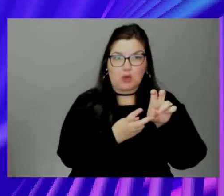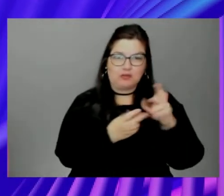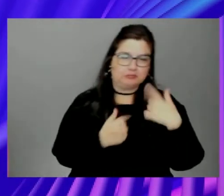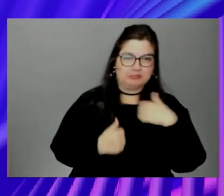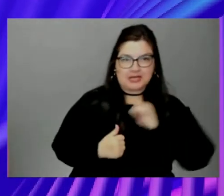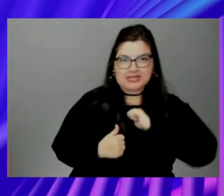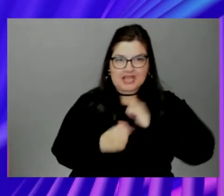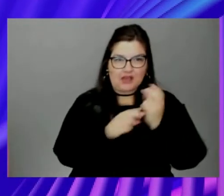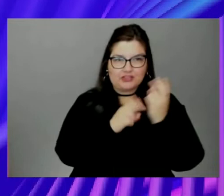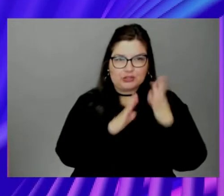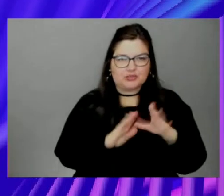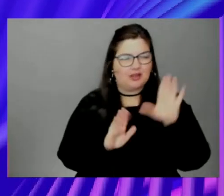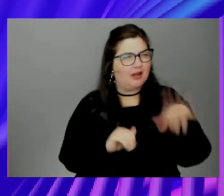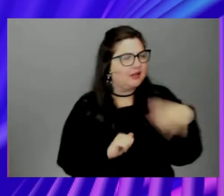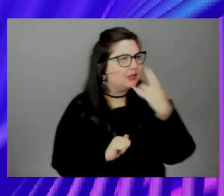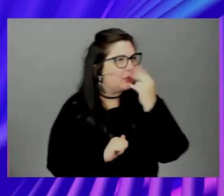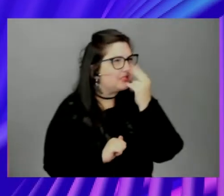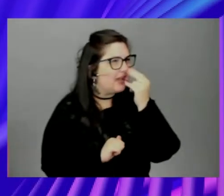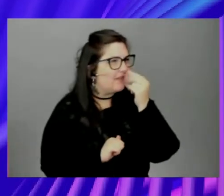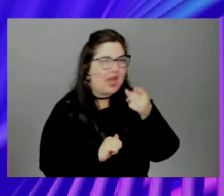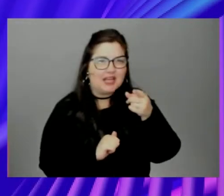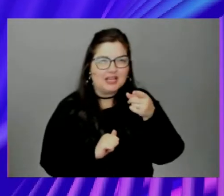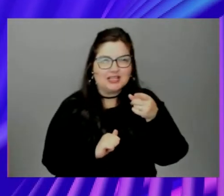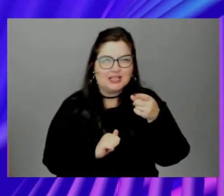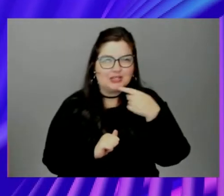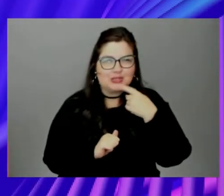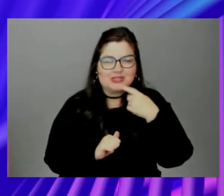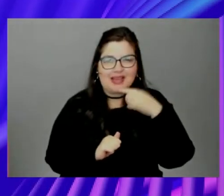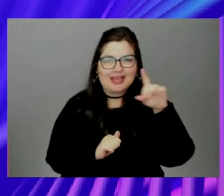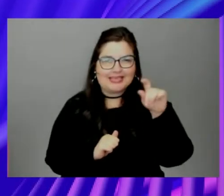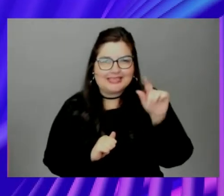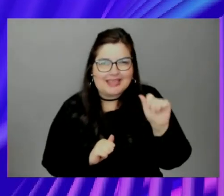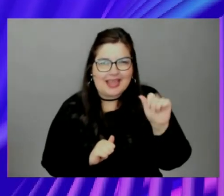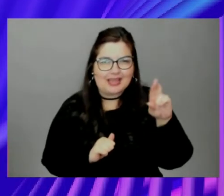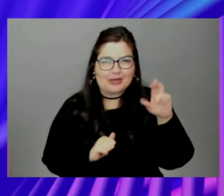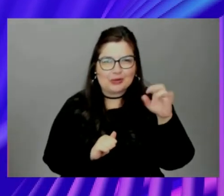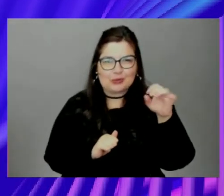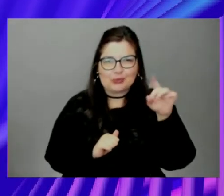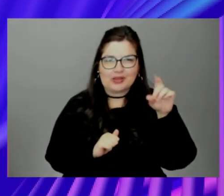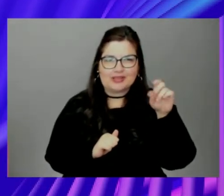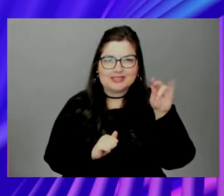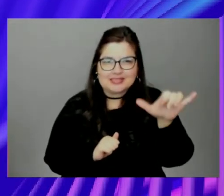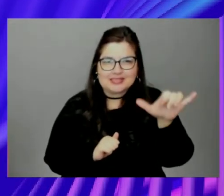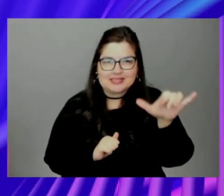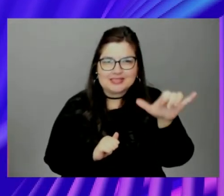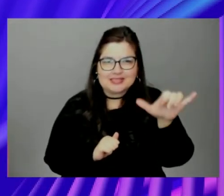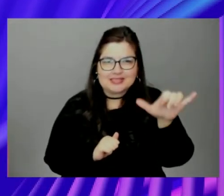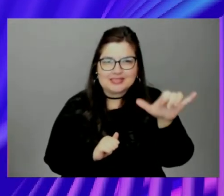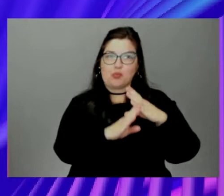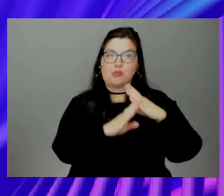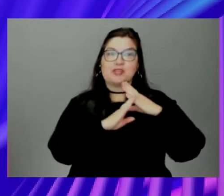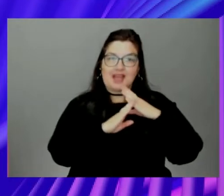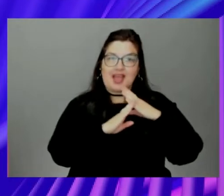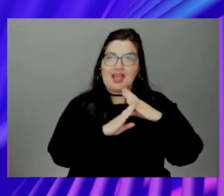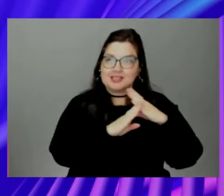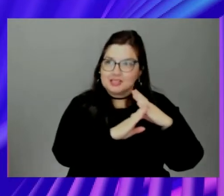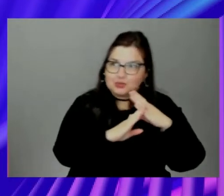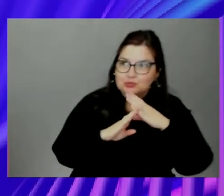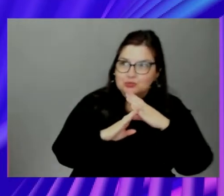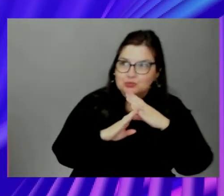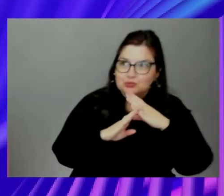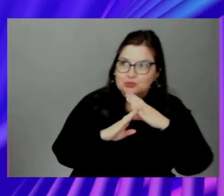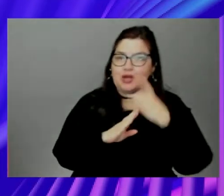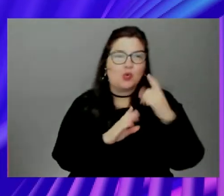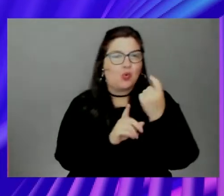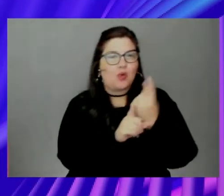funny, like, you what- mentioned data residency, but honestly, that also protects you from having, because attackers often